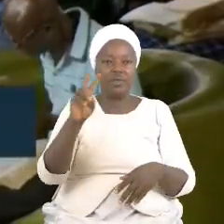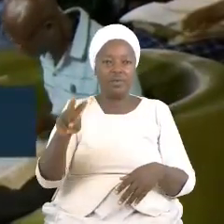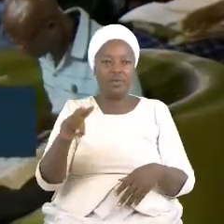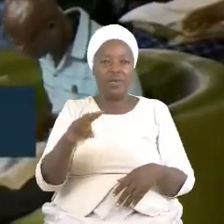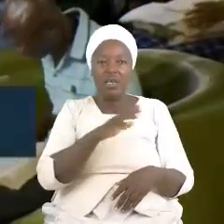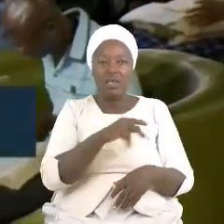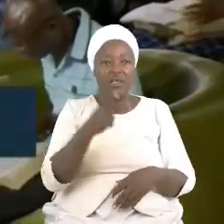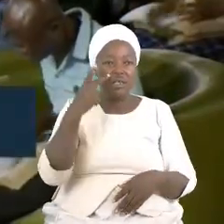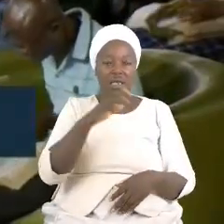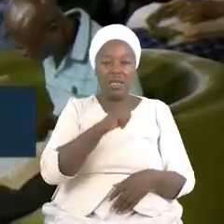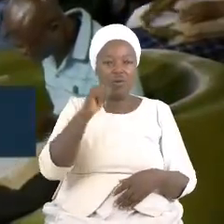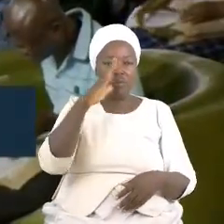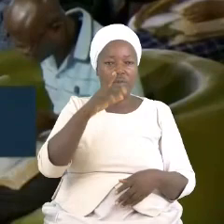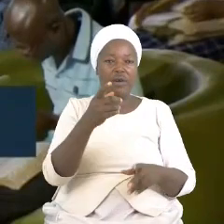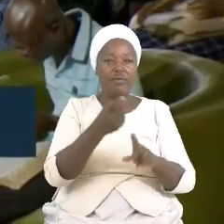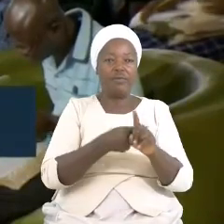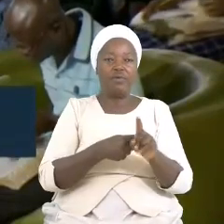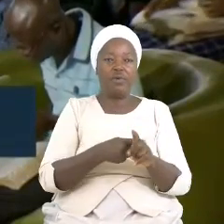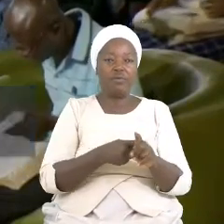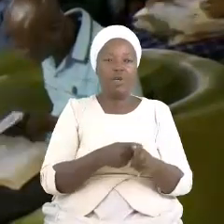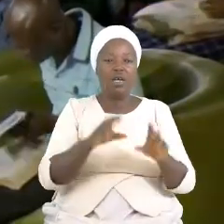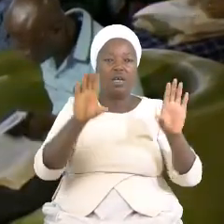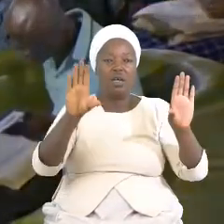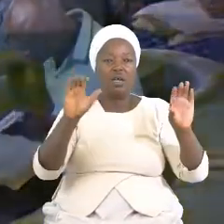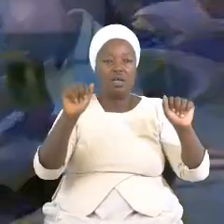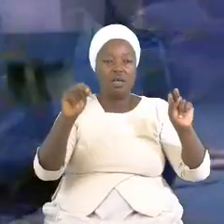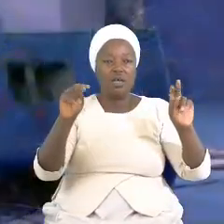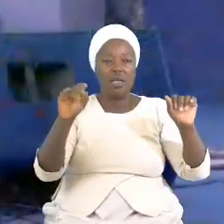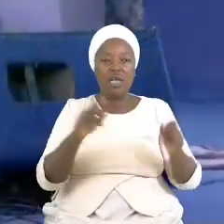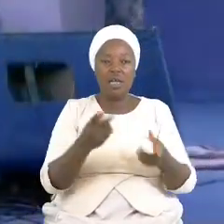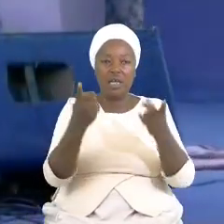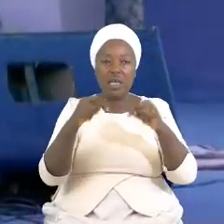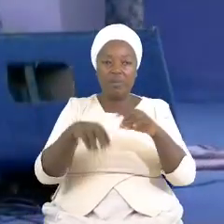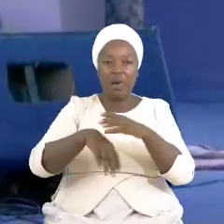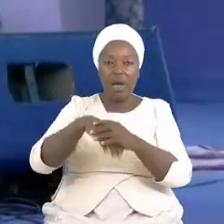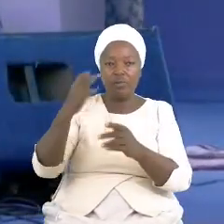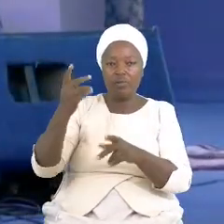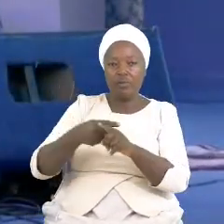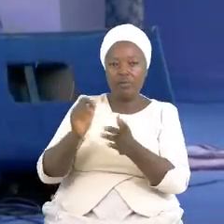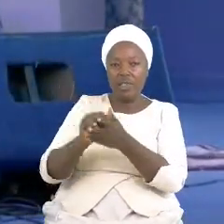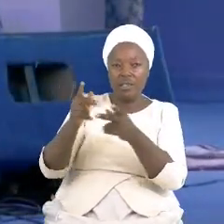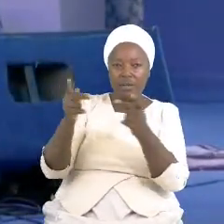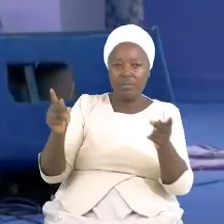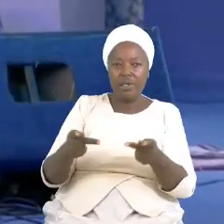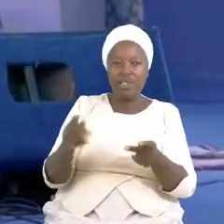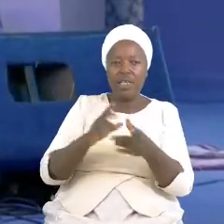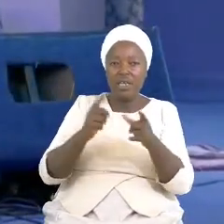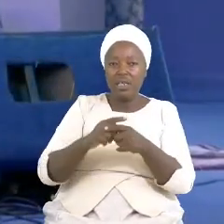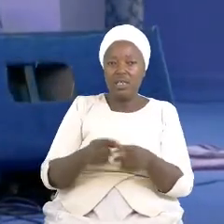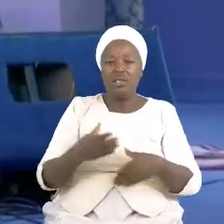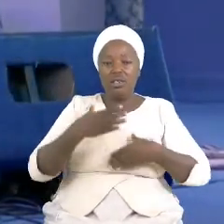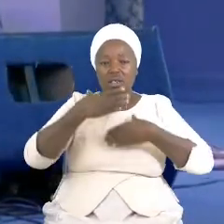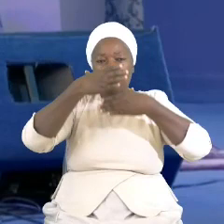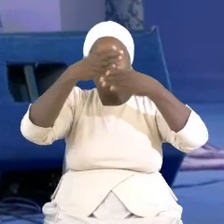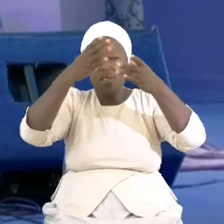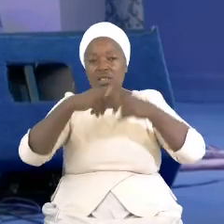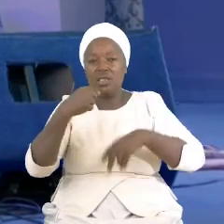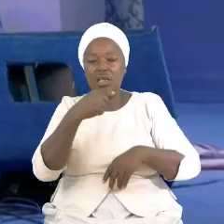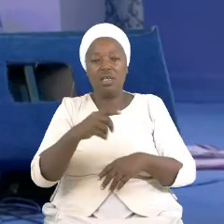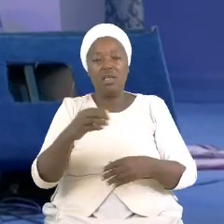came out of the same coast and cried unto him, saying, have mercy on me, O